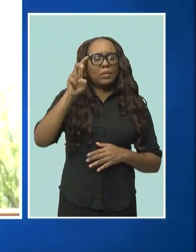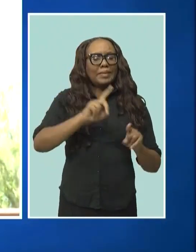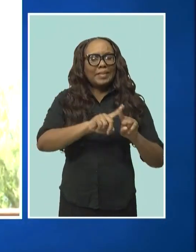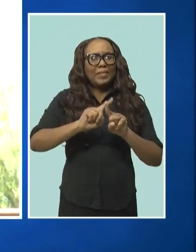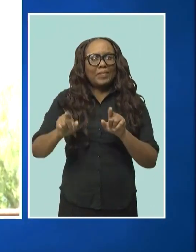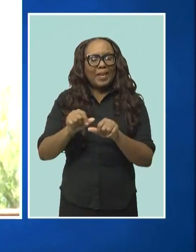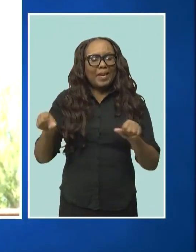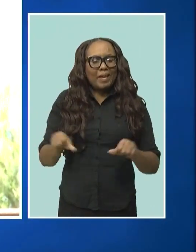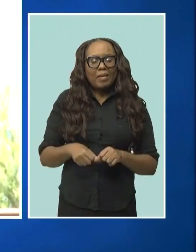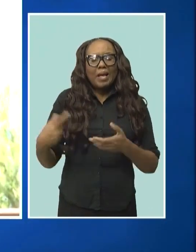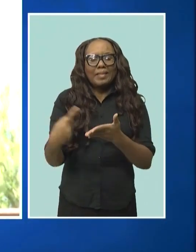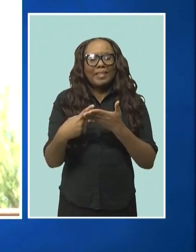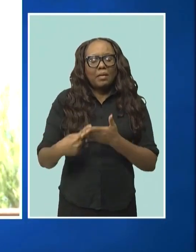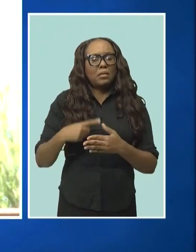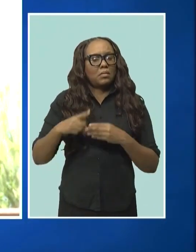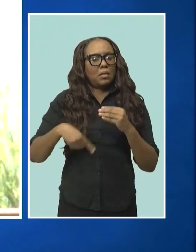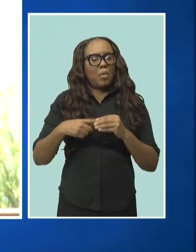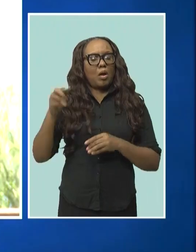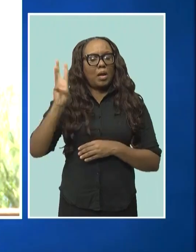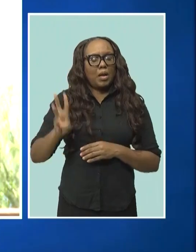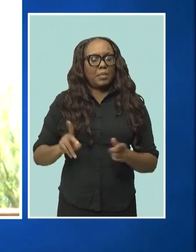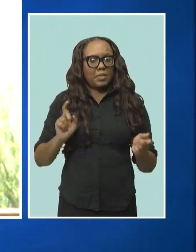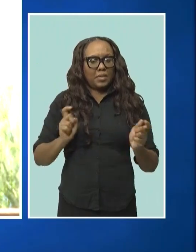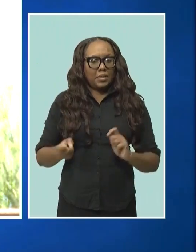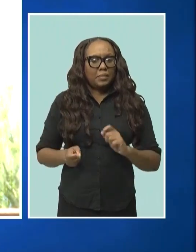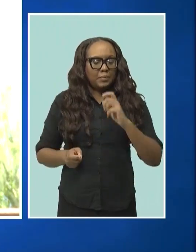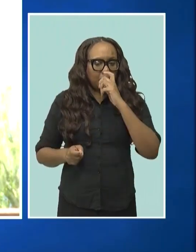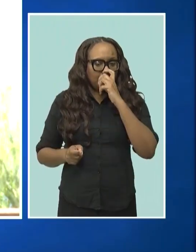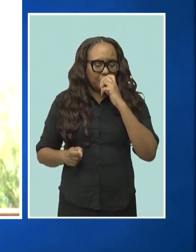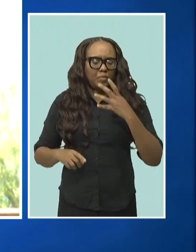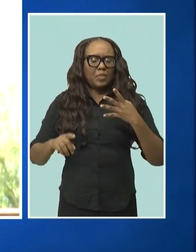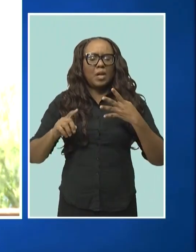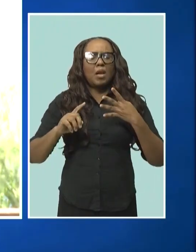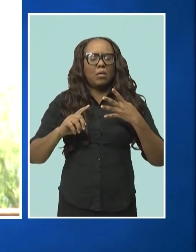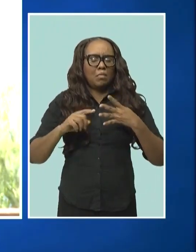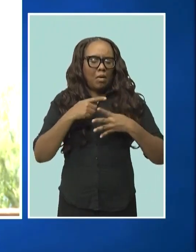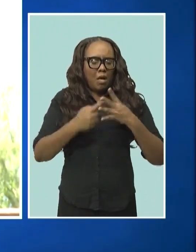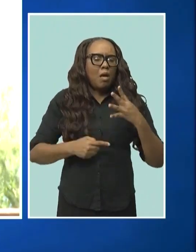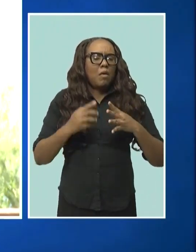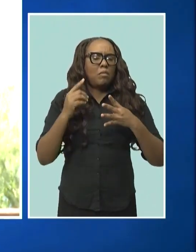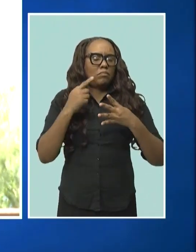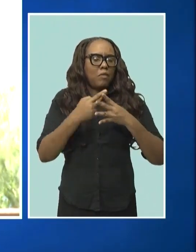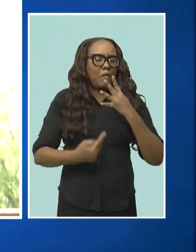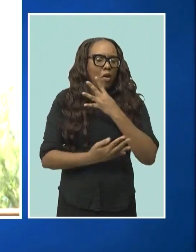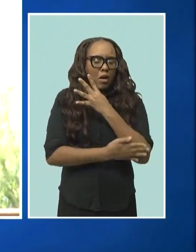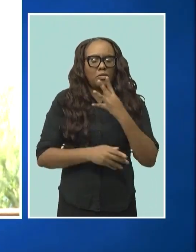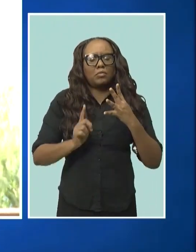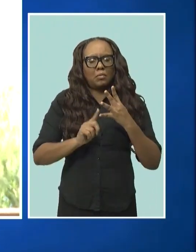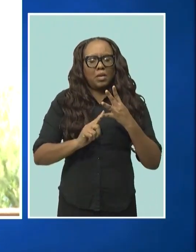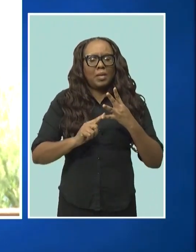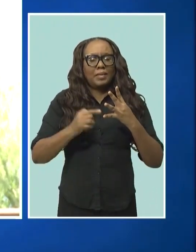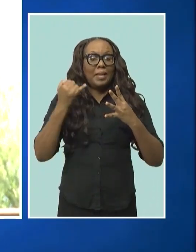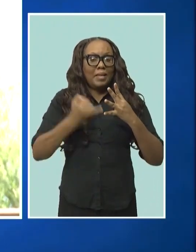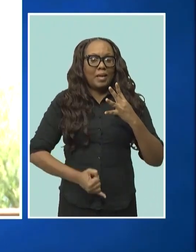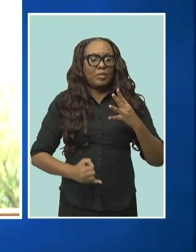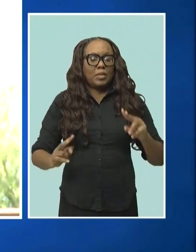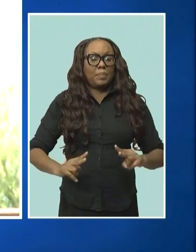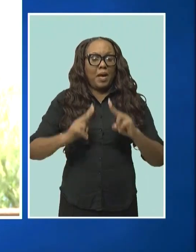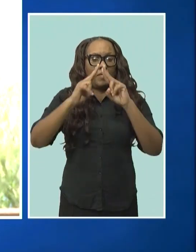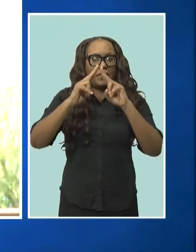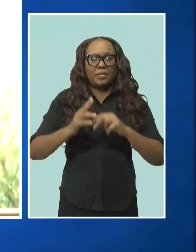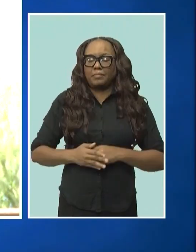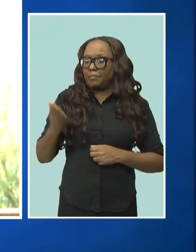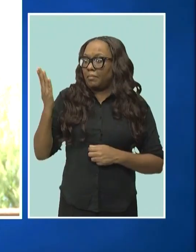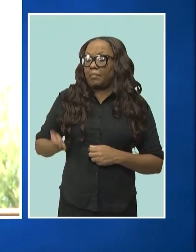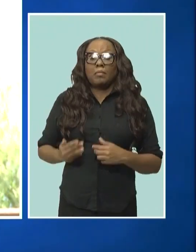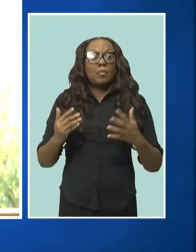We are fighting through the Bridgetown initiative to be able to have a new deal with respect to how we can